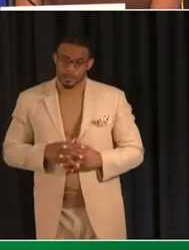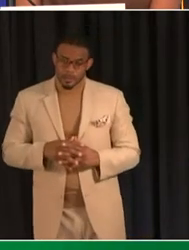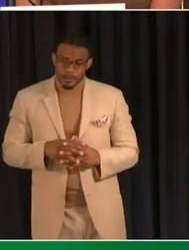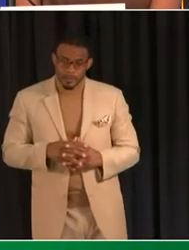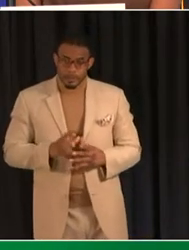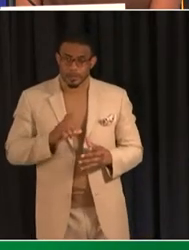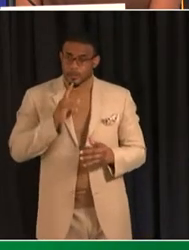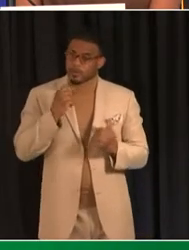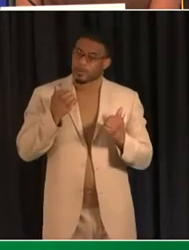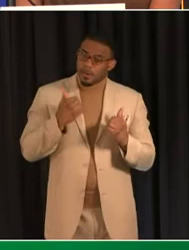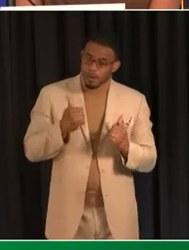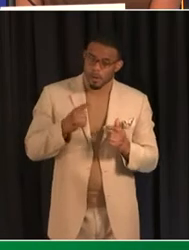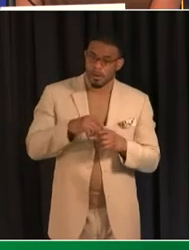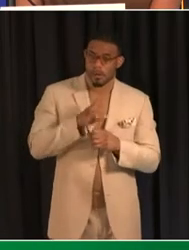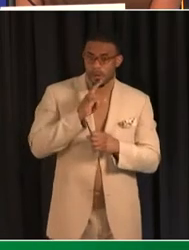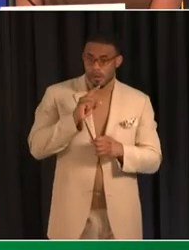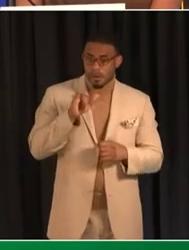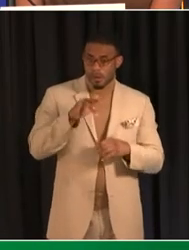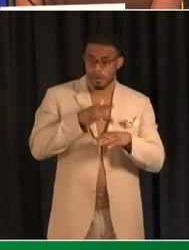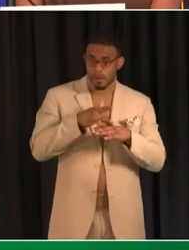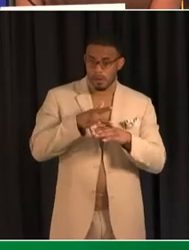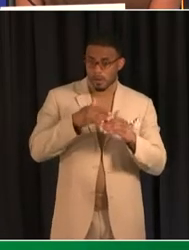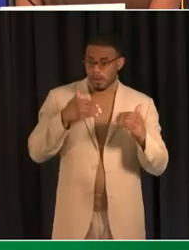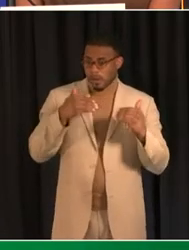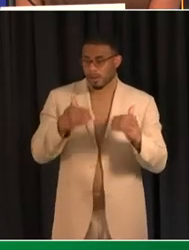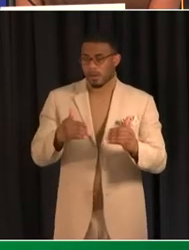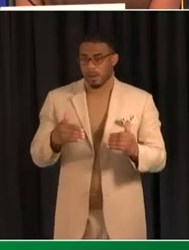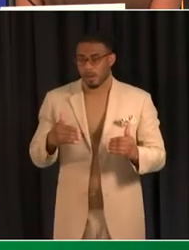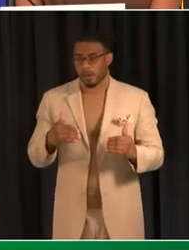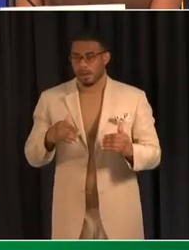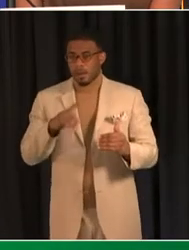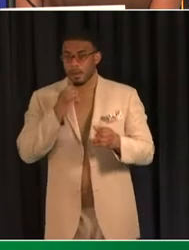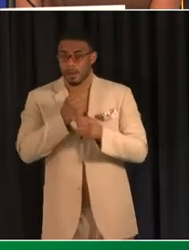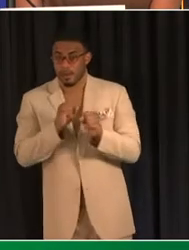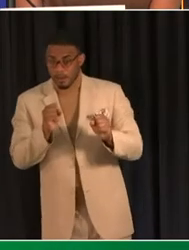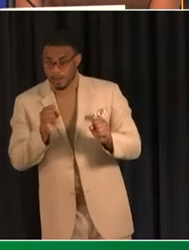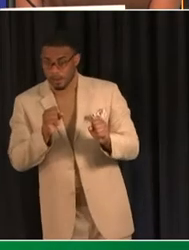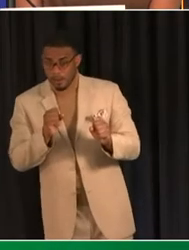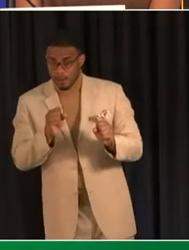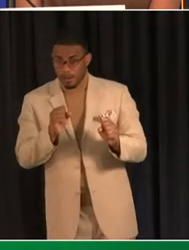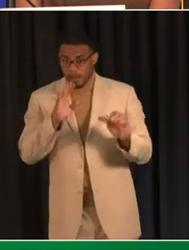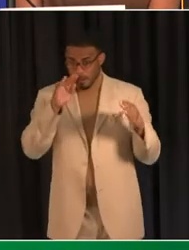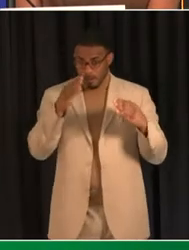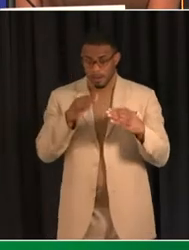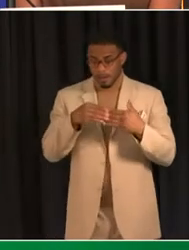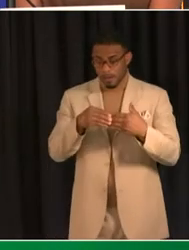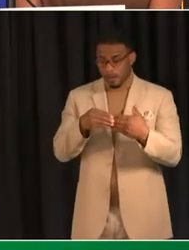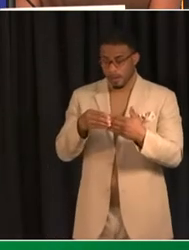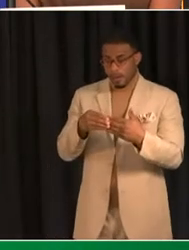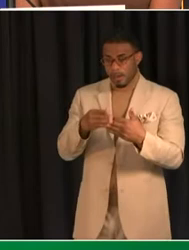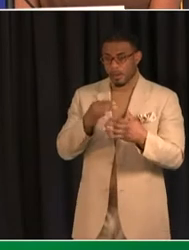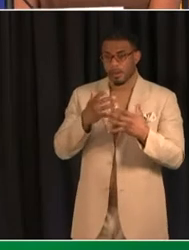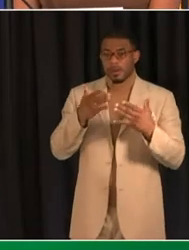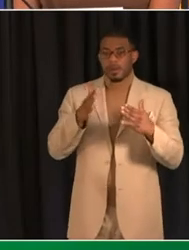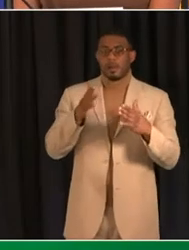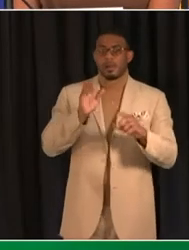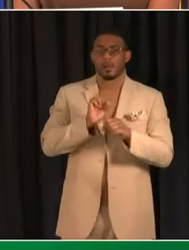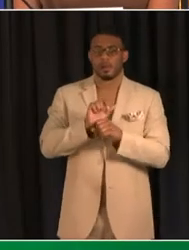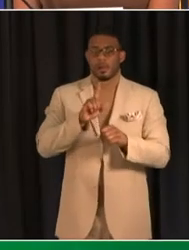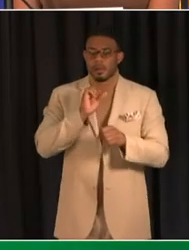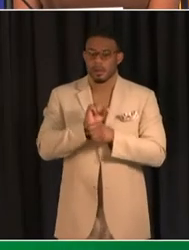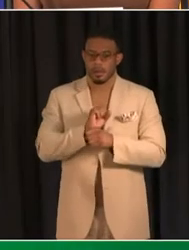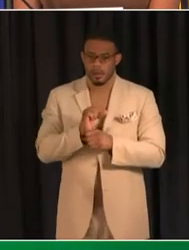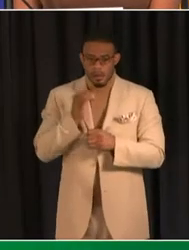cities. We are trying to make sure that that space moving forward is safe, safety focused, is flexible, and is